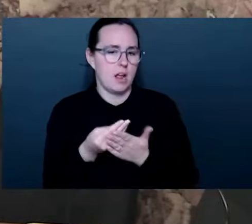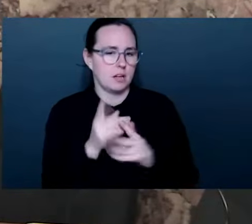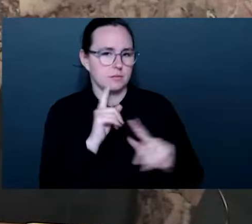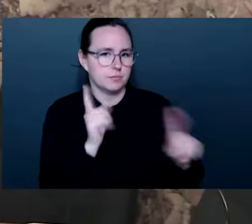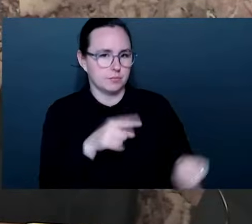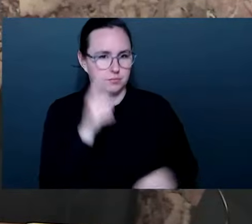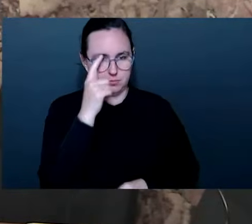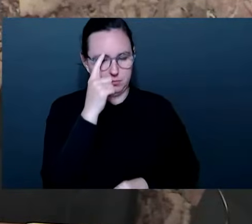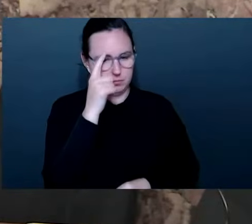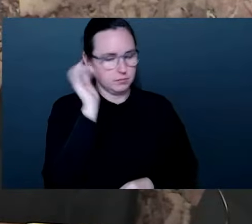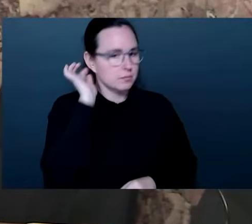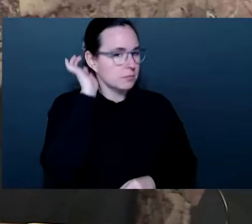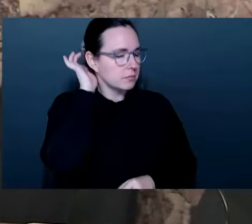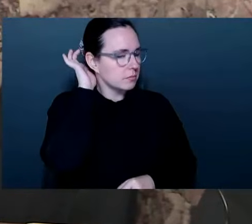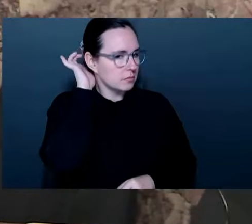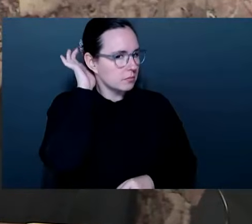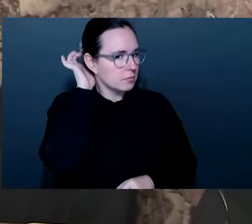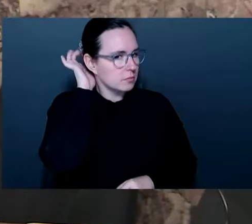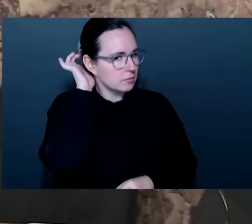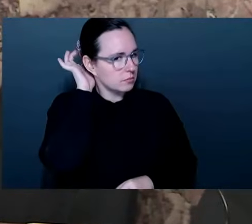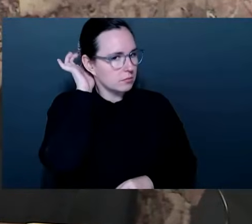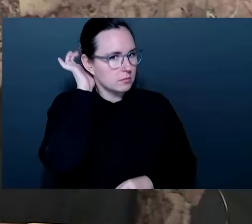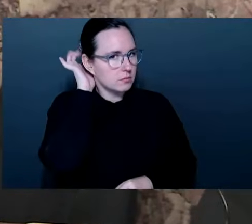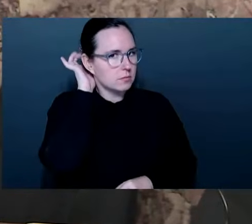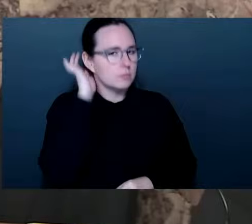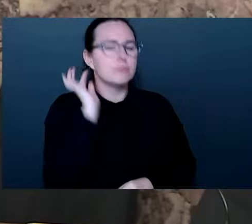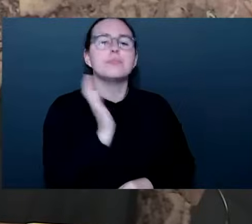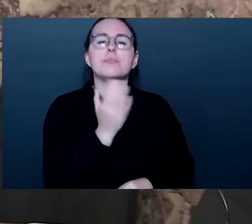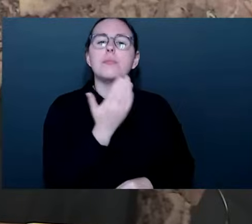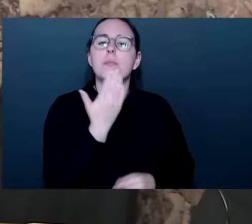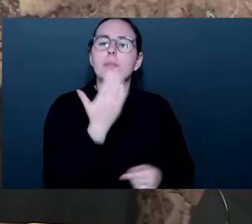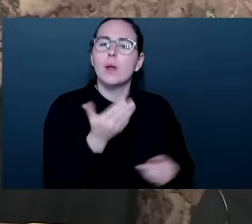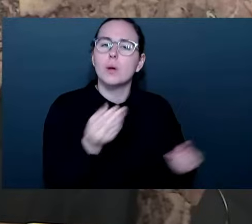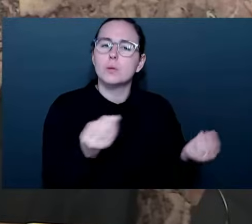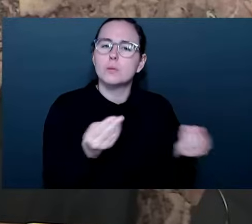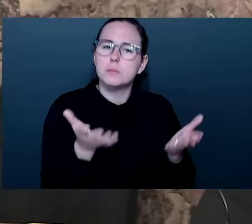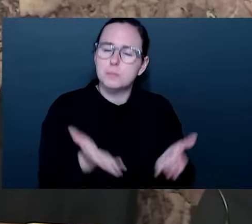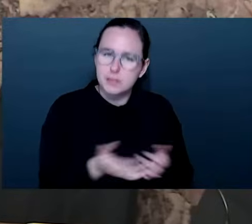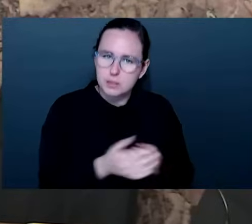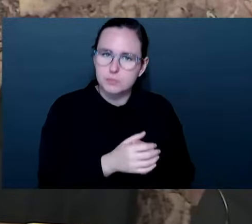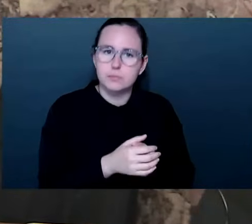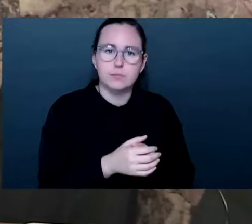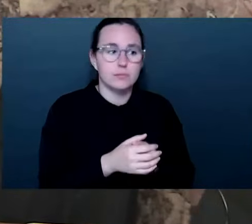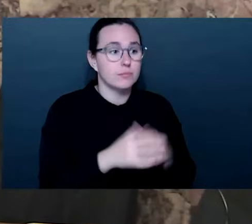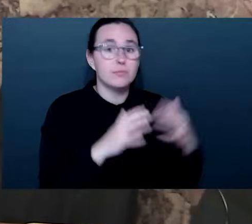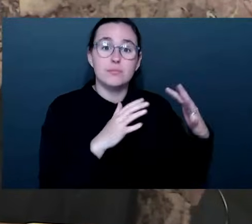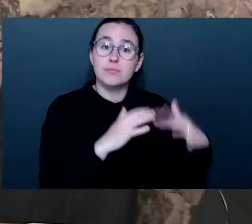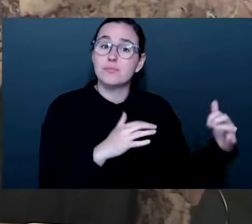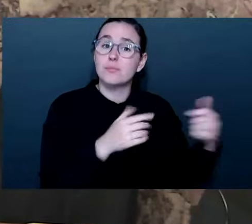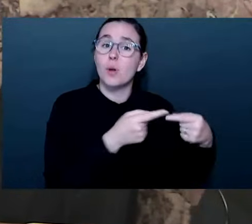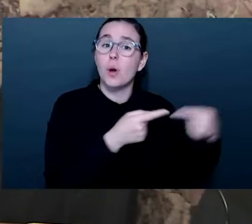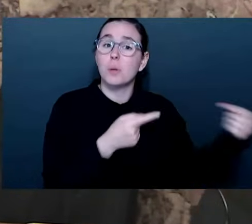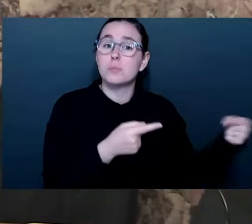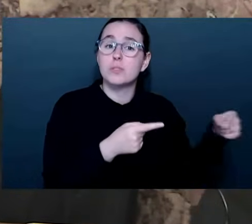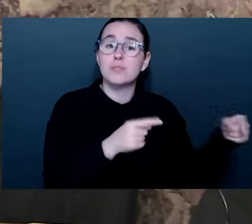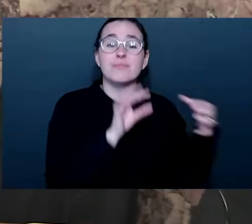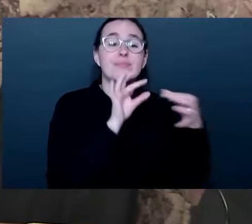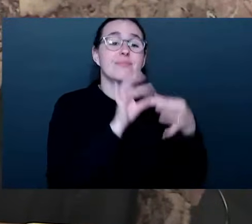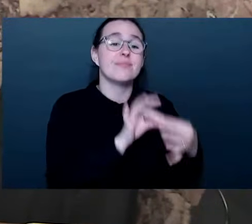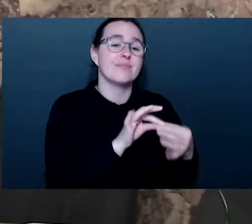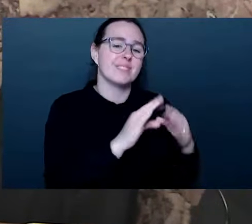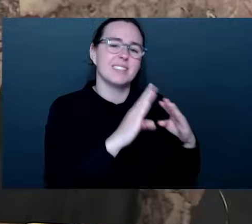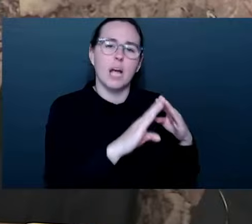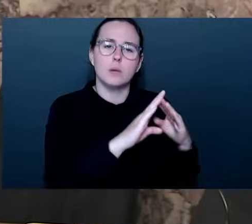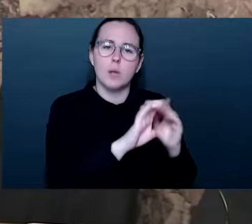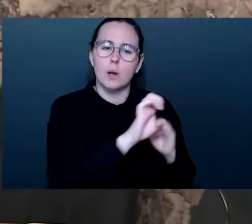Thank you, Honourable Speaker. The member opposite points to our deficit, and I want to remind the member of the important work that we're doing every day to bring down costs in this